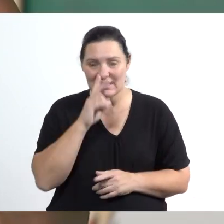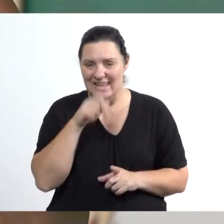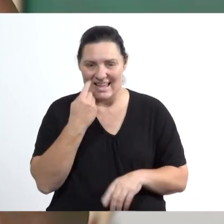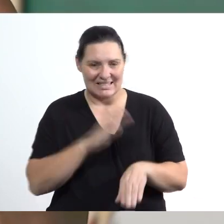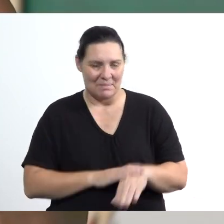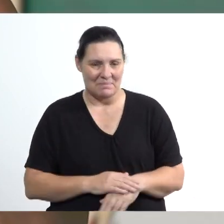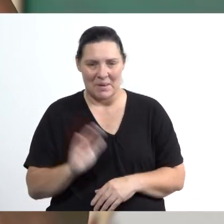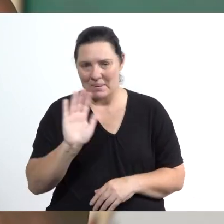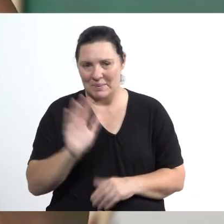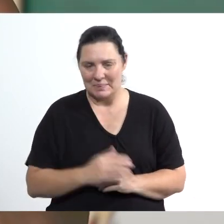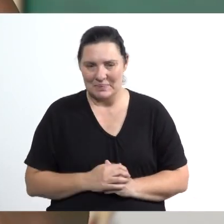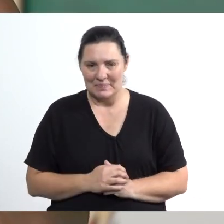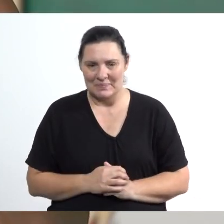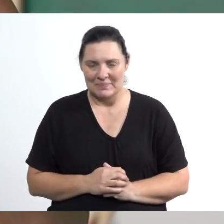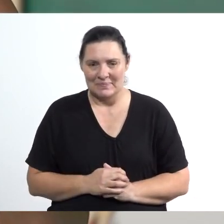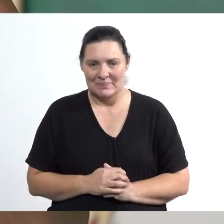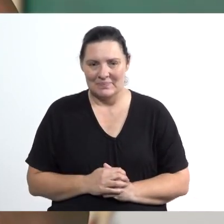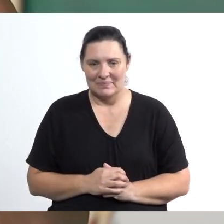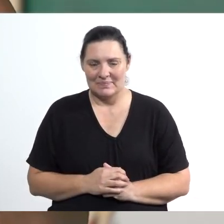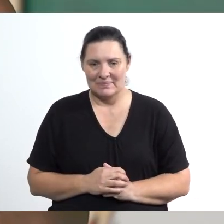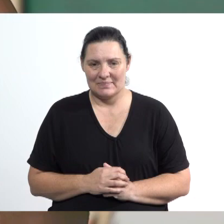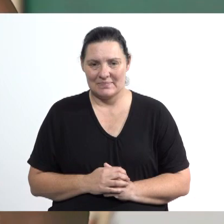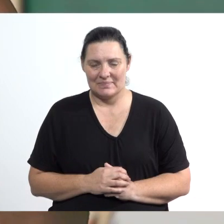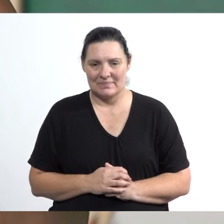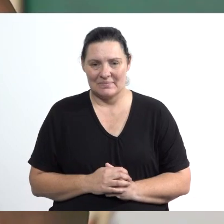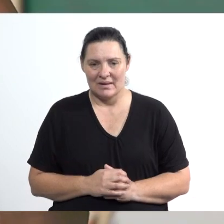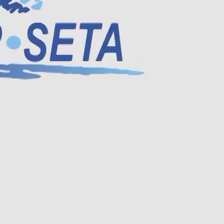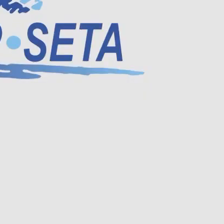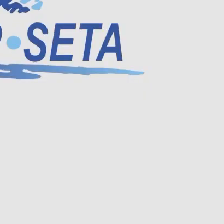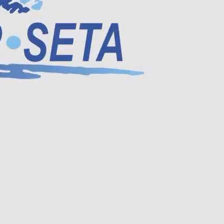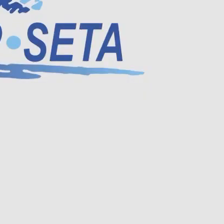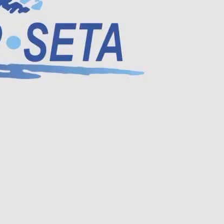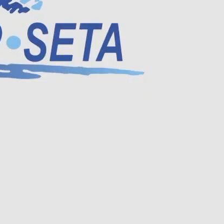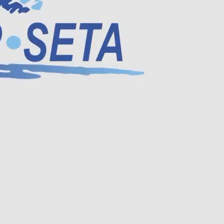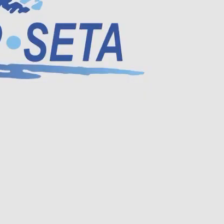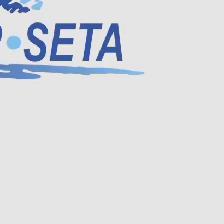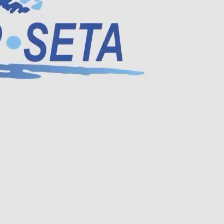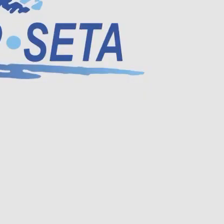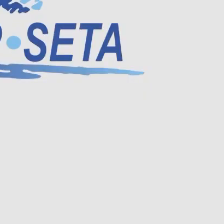We hope to see you next time. Goodbye.